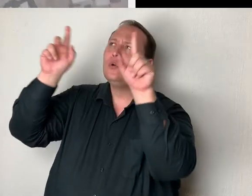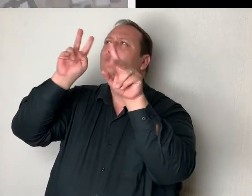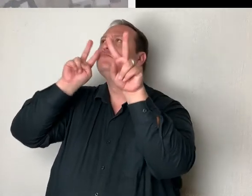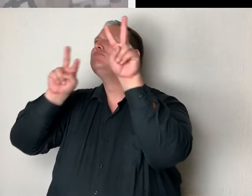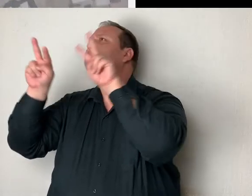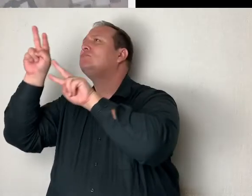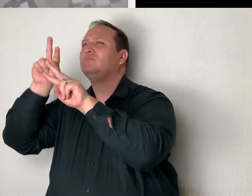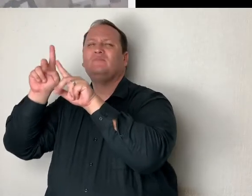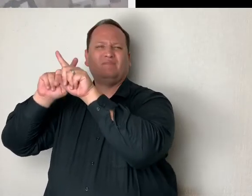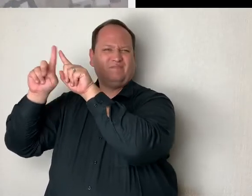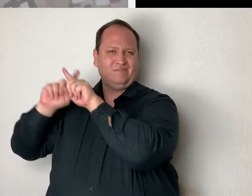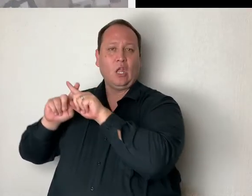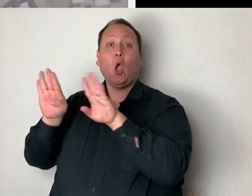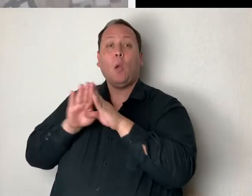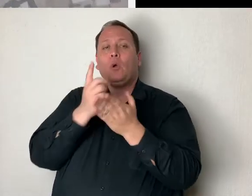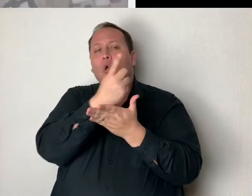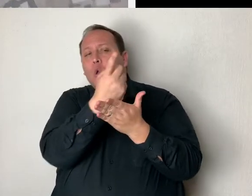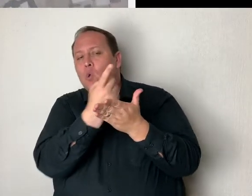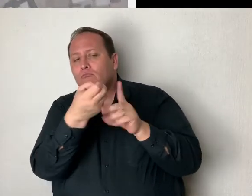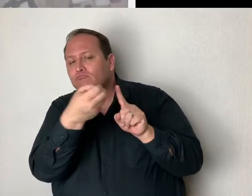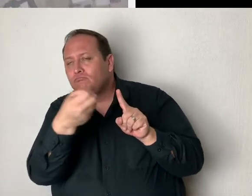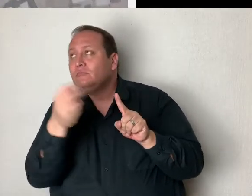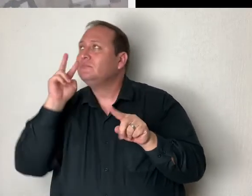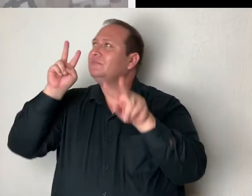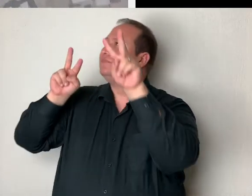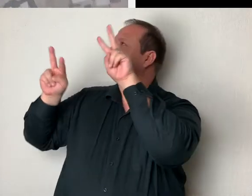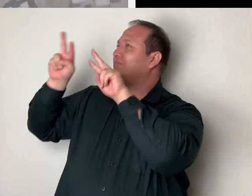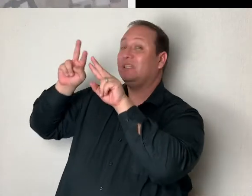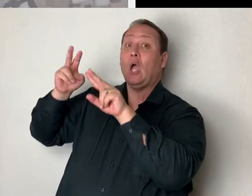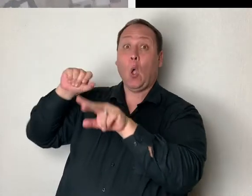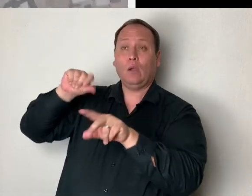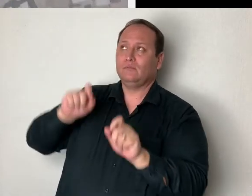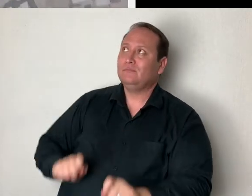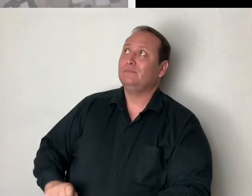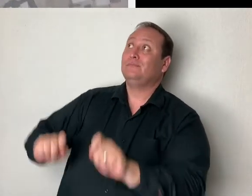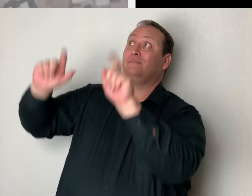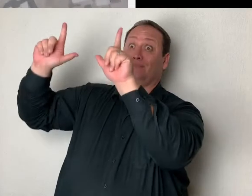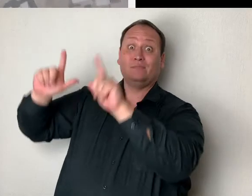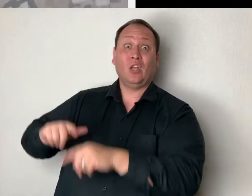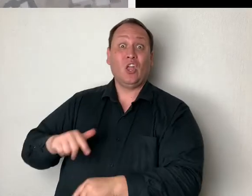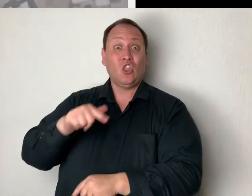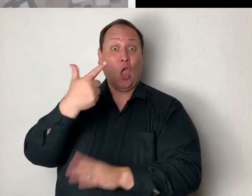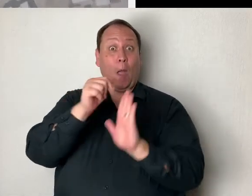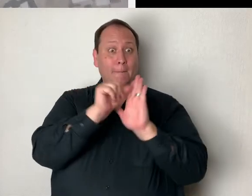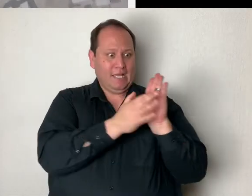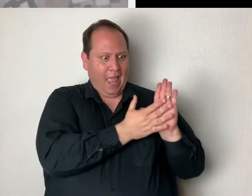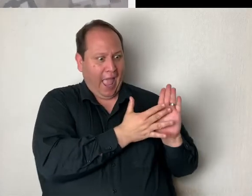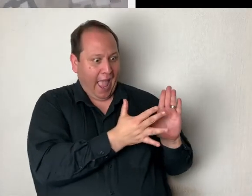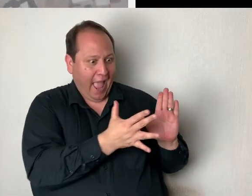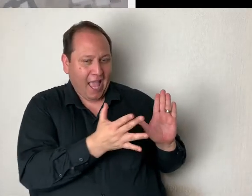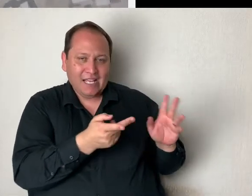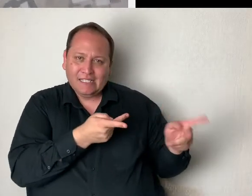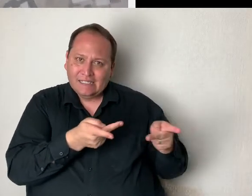design process that we're launching today, a 12-month design process. You can also